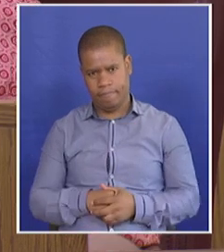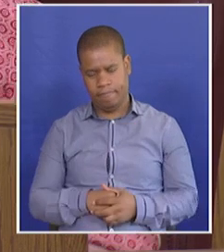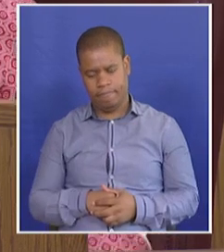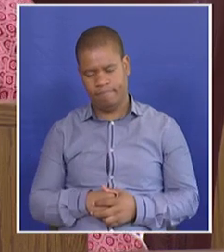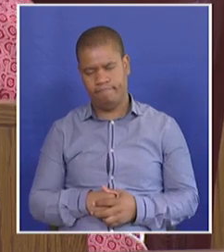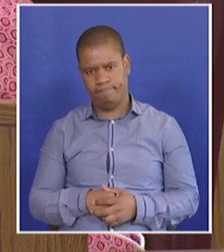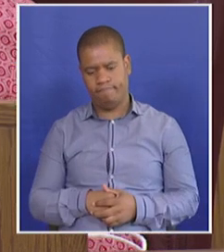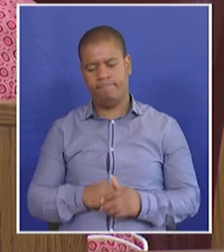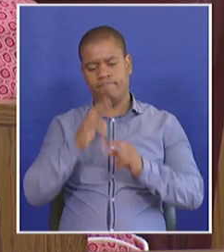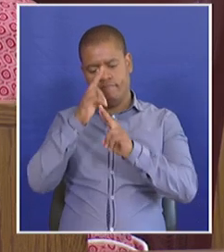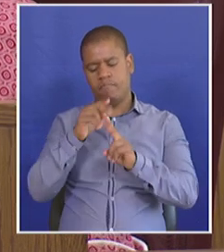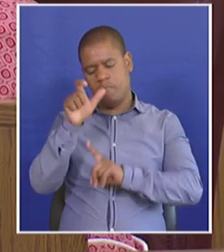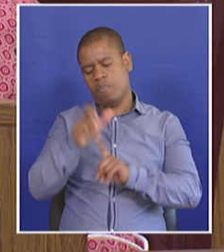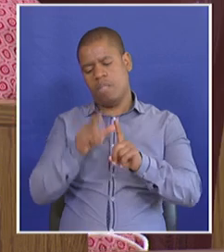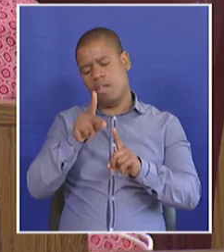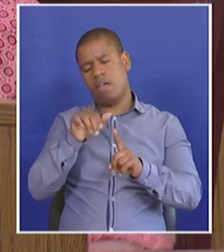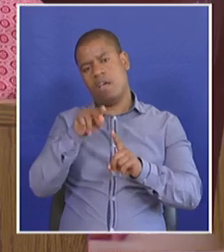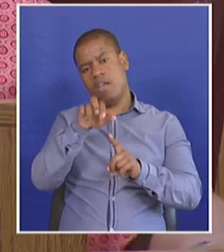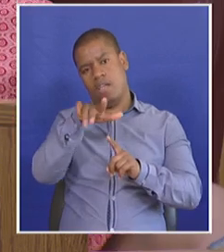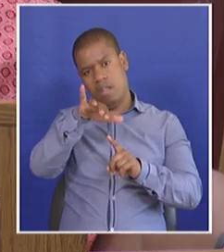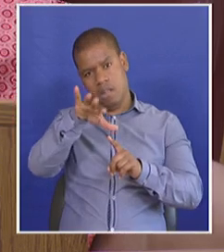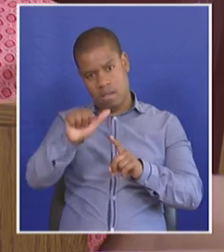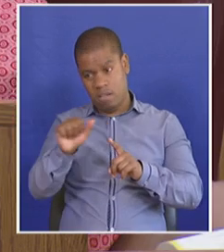The Honorable Khaila, the follow-up.